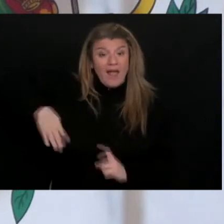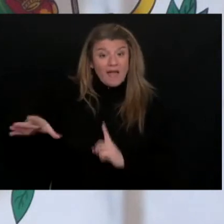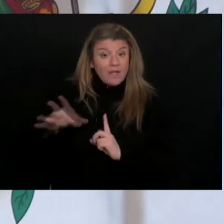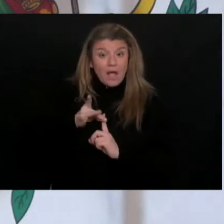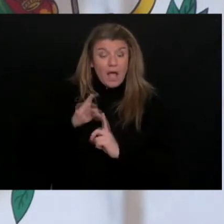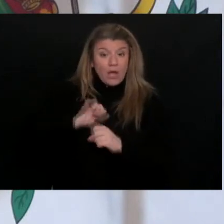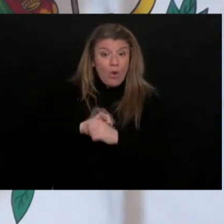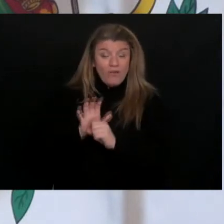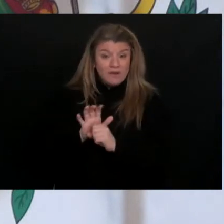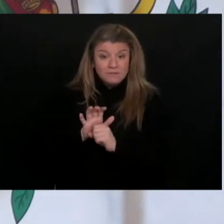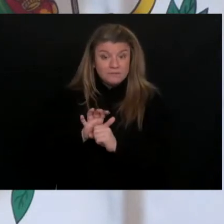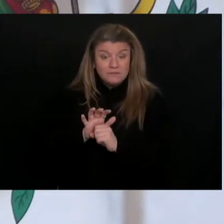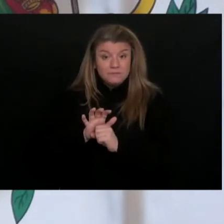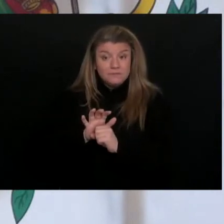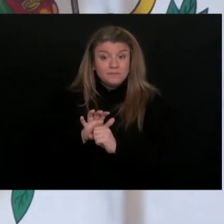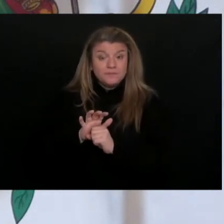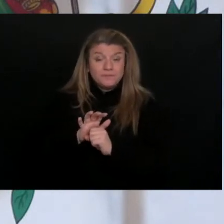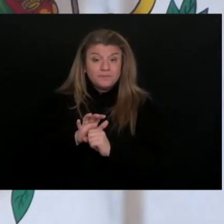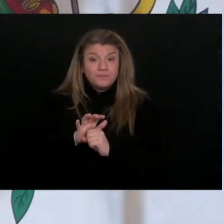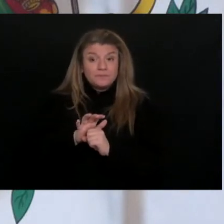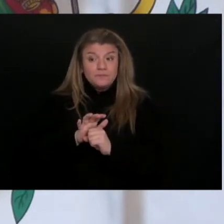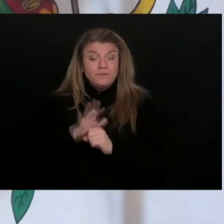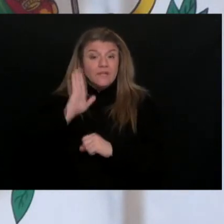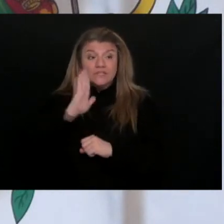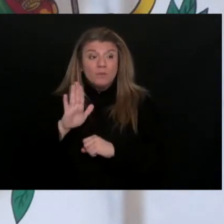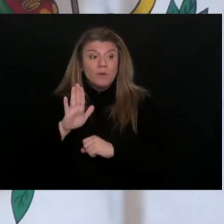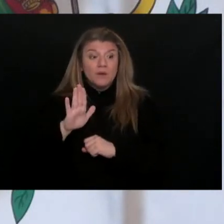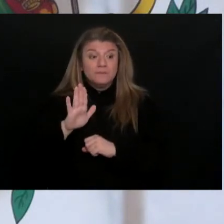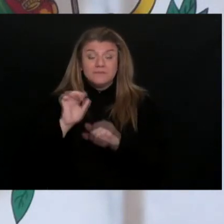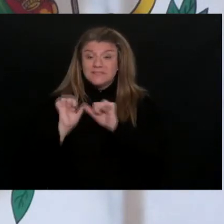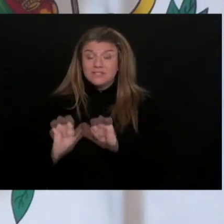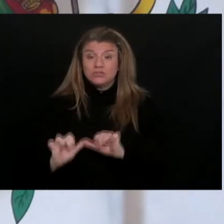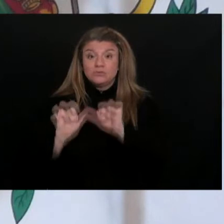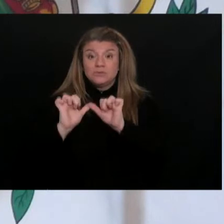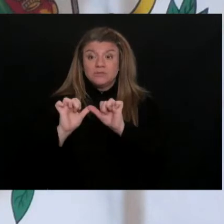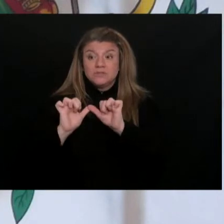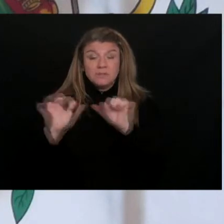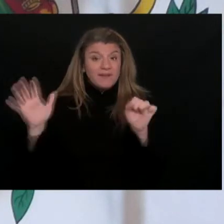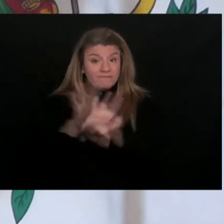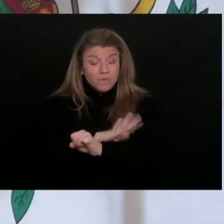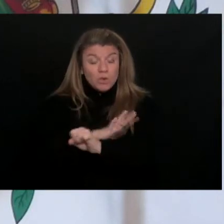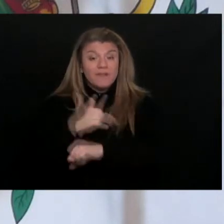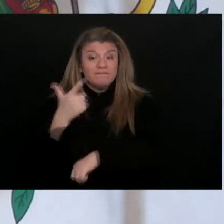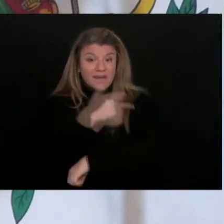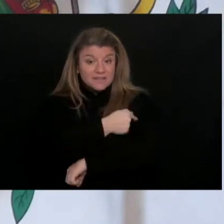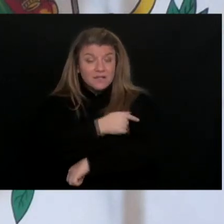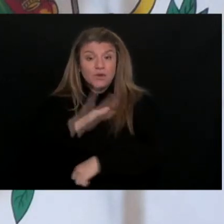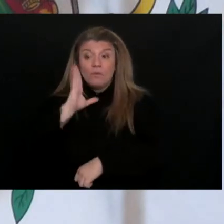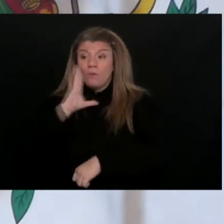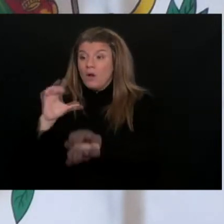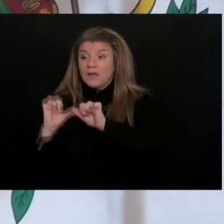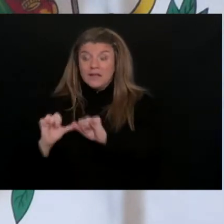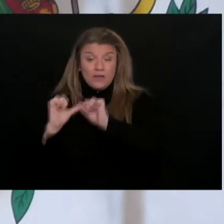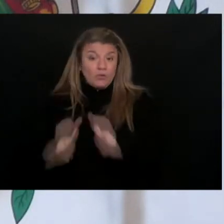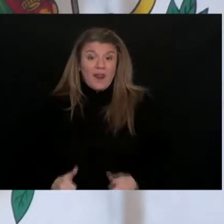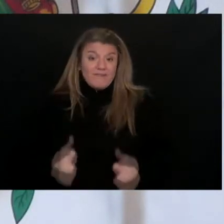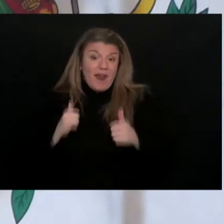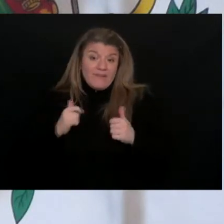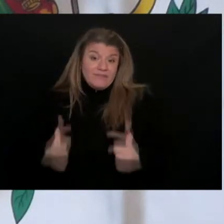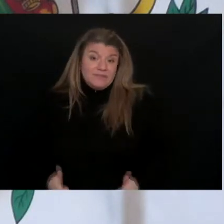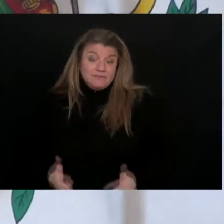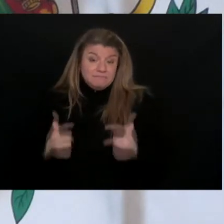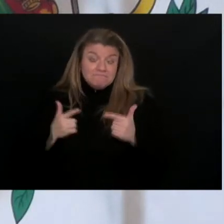COVID in any way, and so we're going to continue to be fully vaccinated, and we're going to continue to live our lives. And